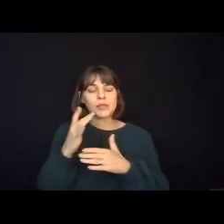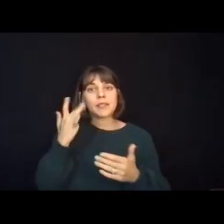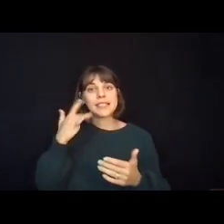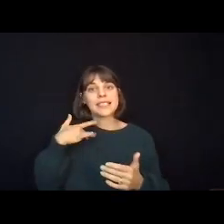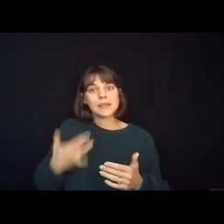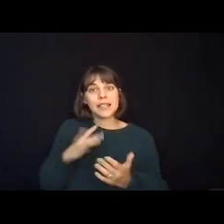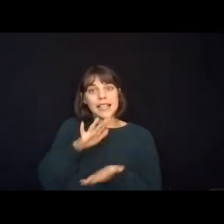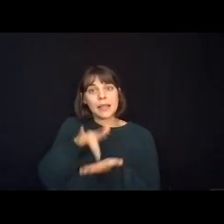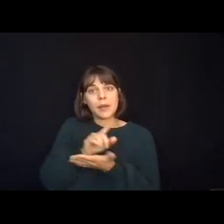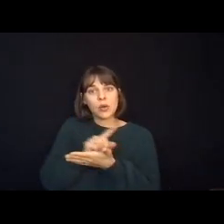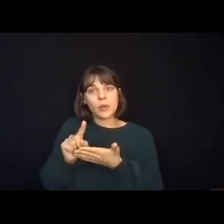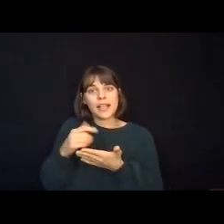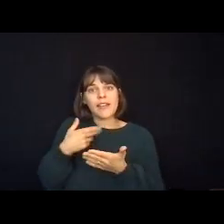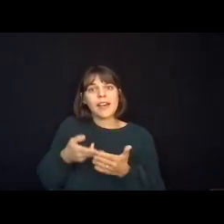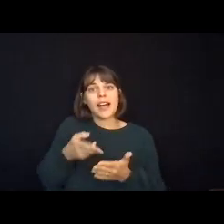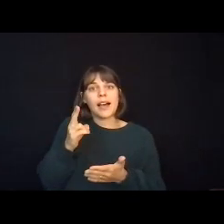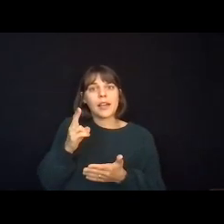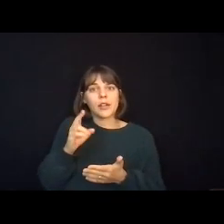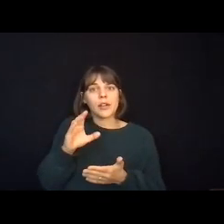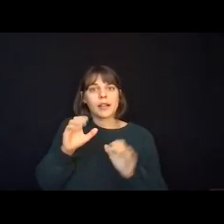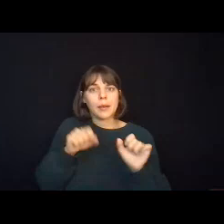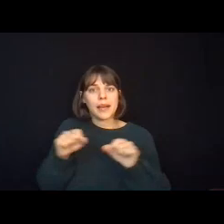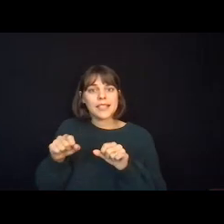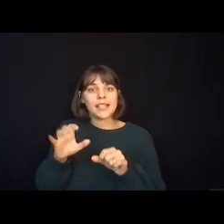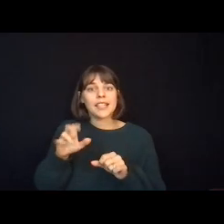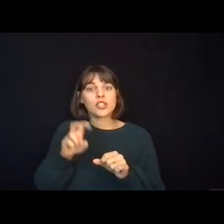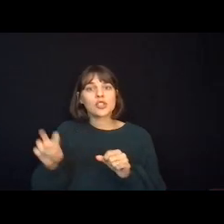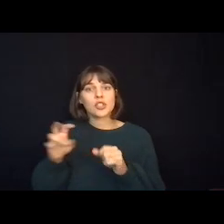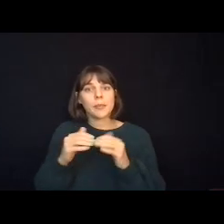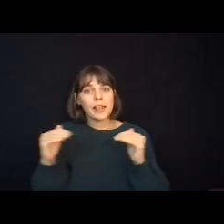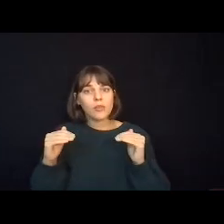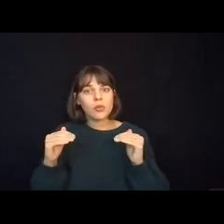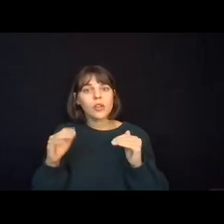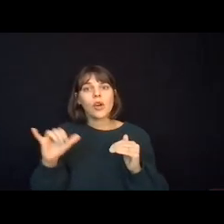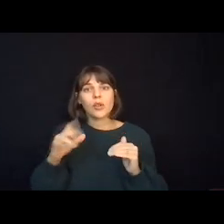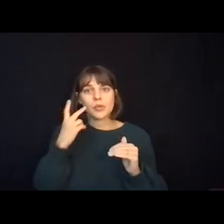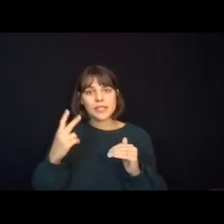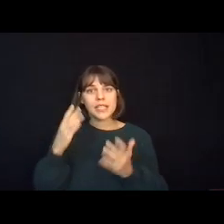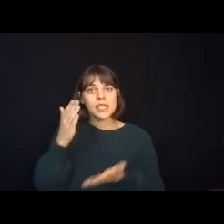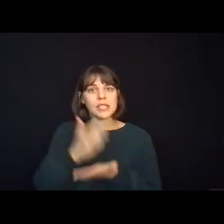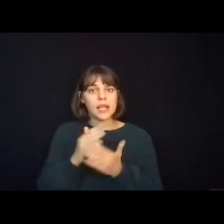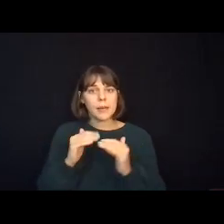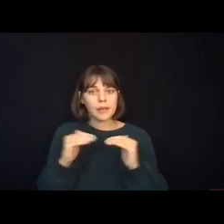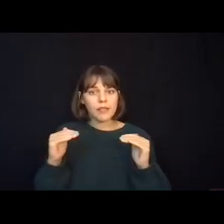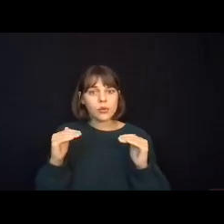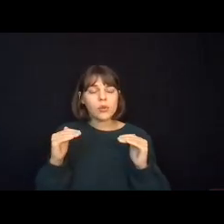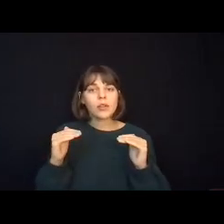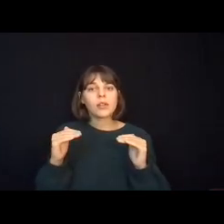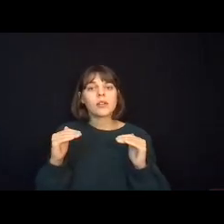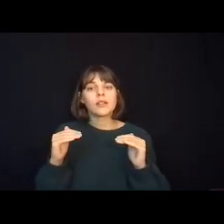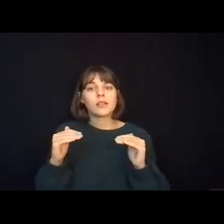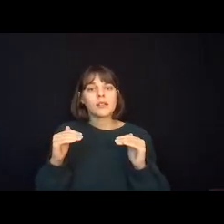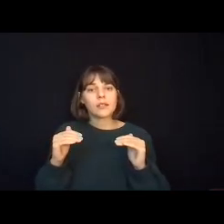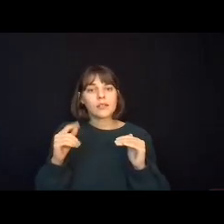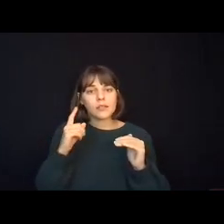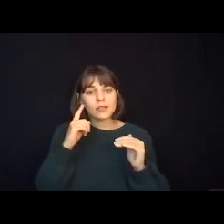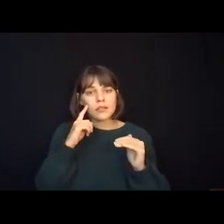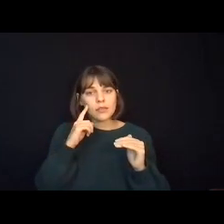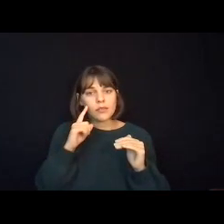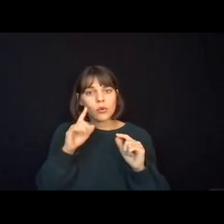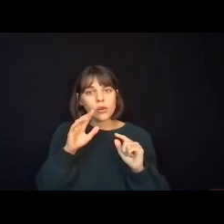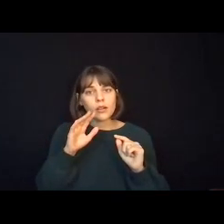week. That's trip level. We're also able to look stop level in terms of where exactly across the course of the trip the ons